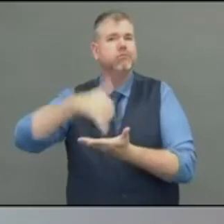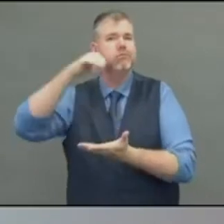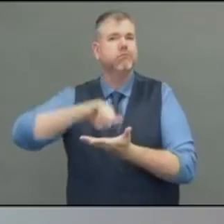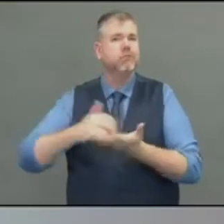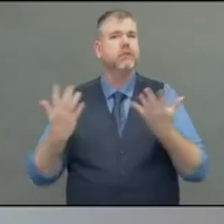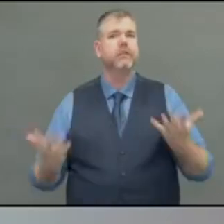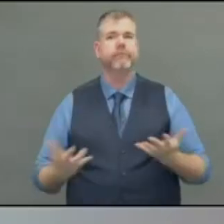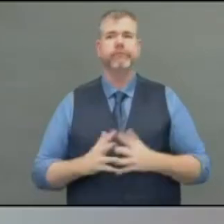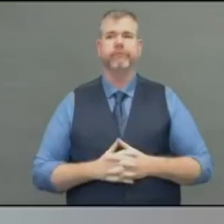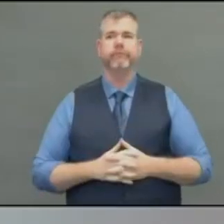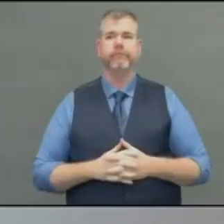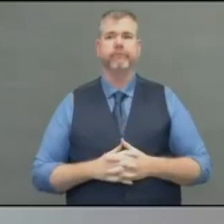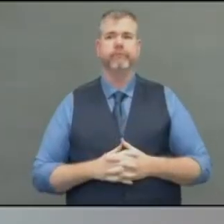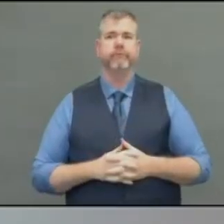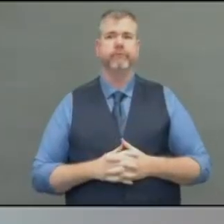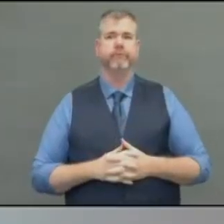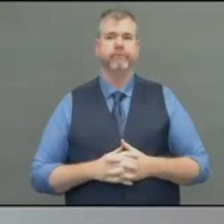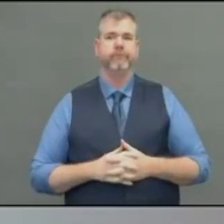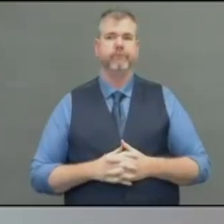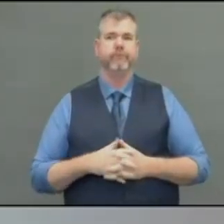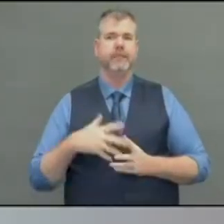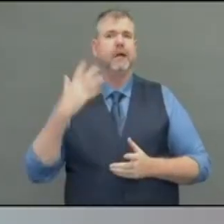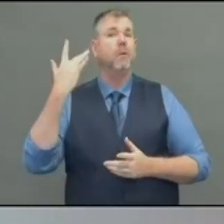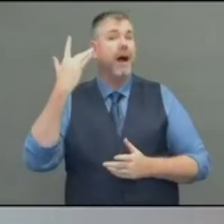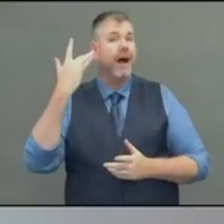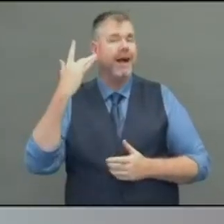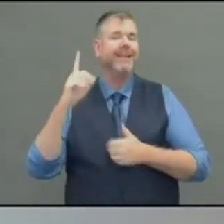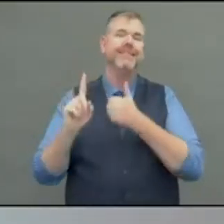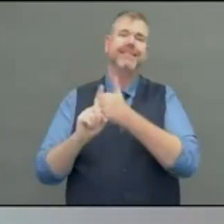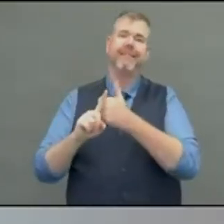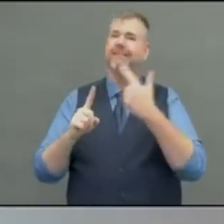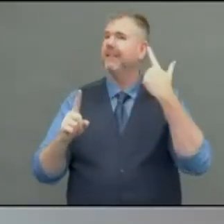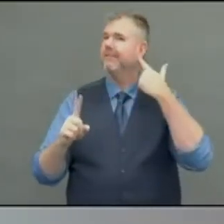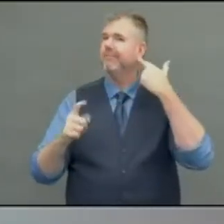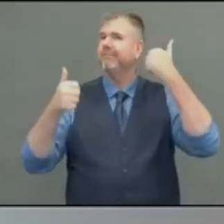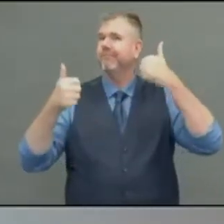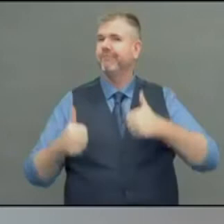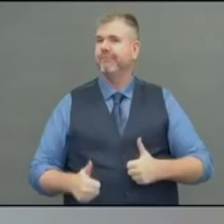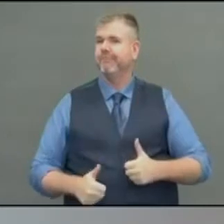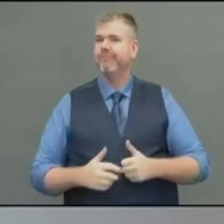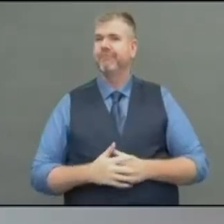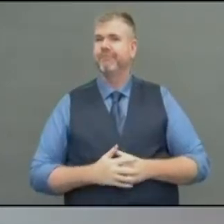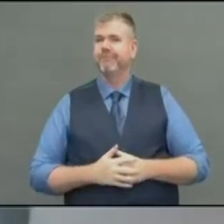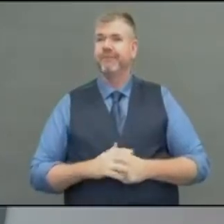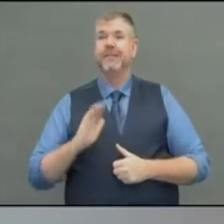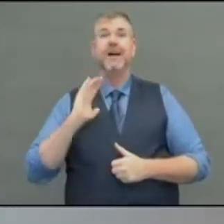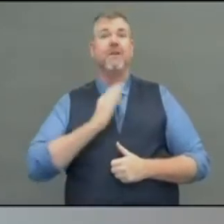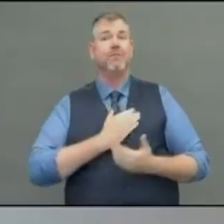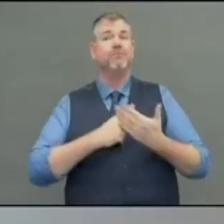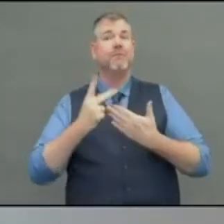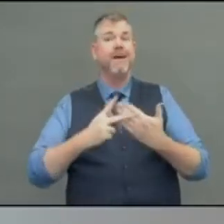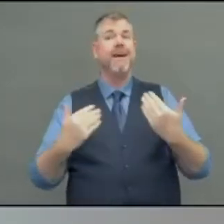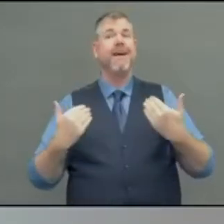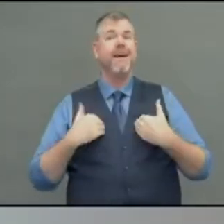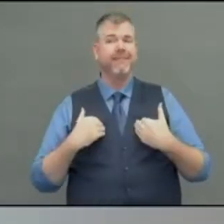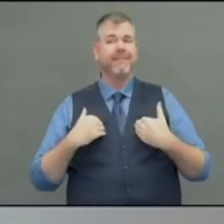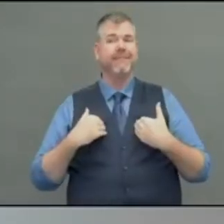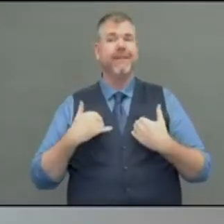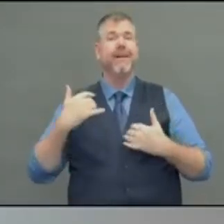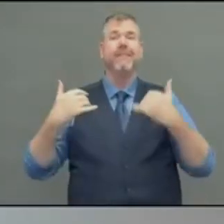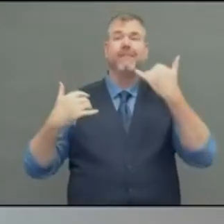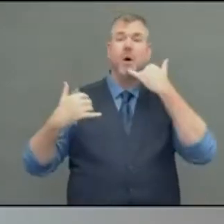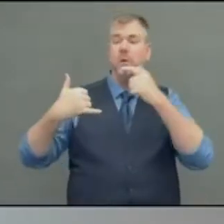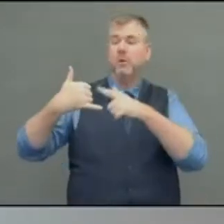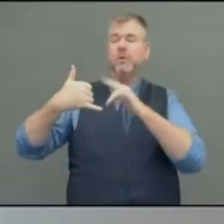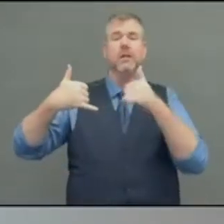for someone like my mom, our program has amplified telephones. Here's an example of one.